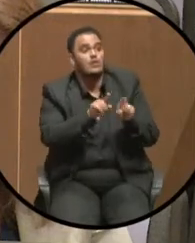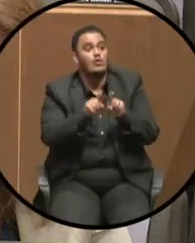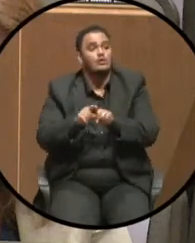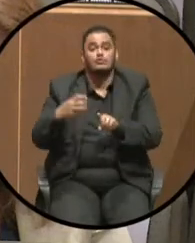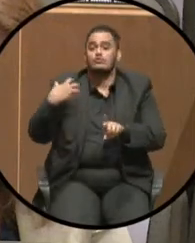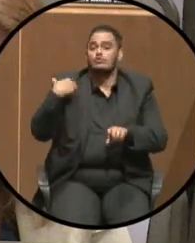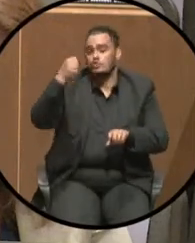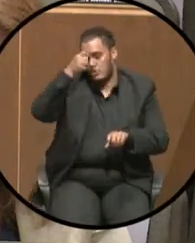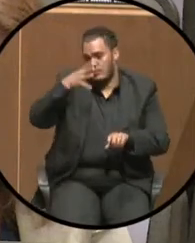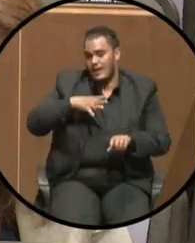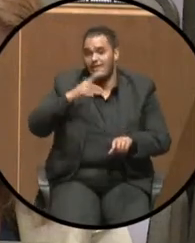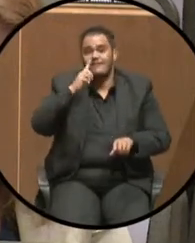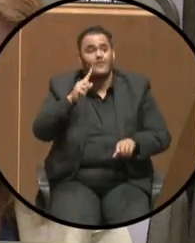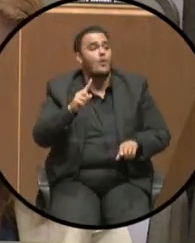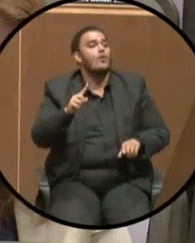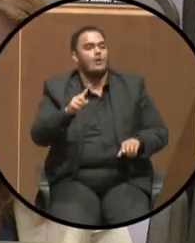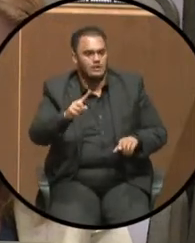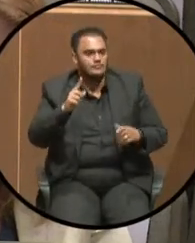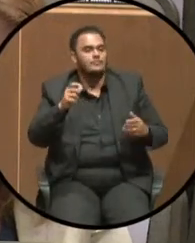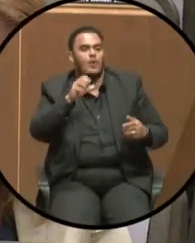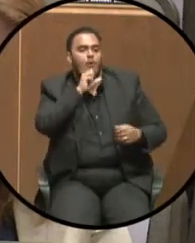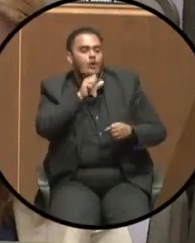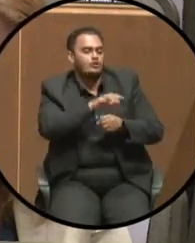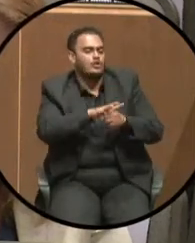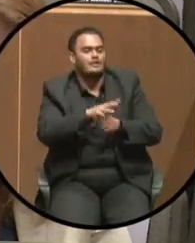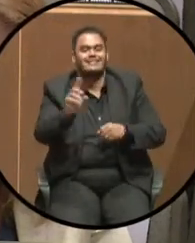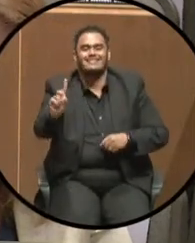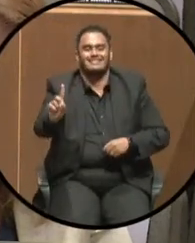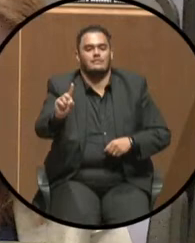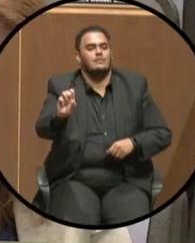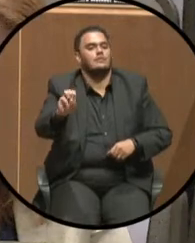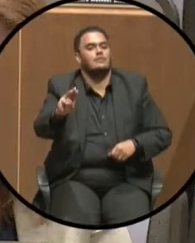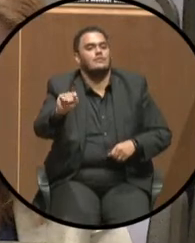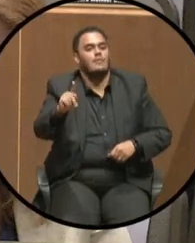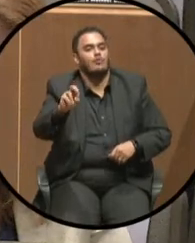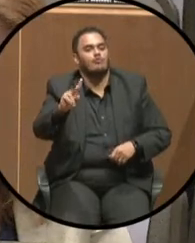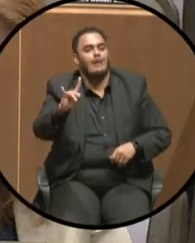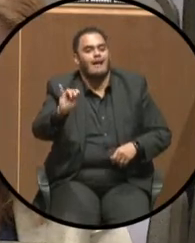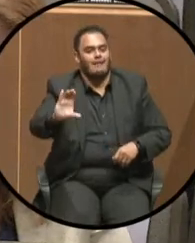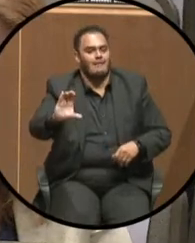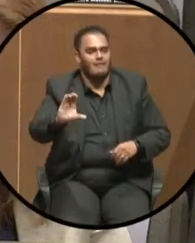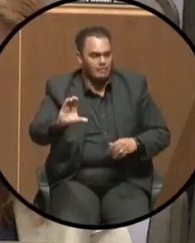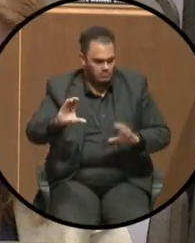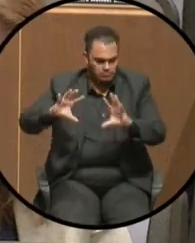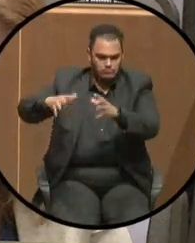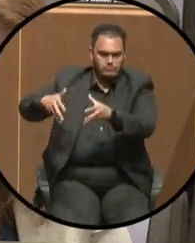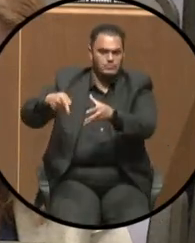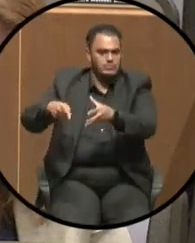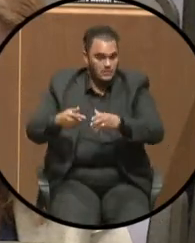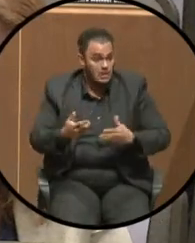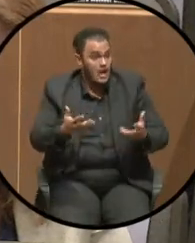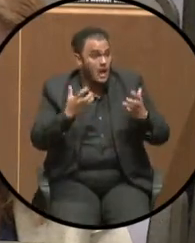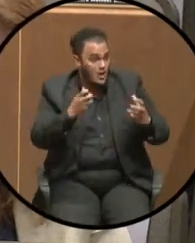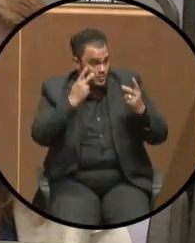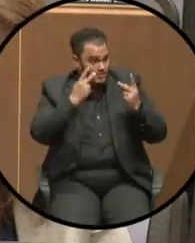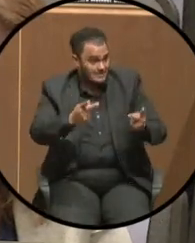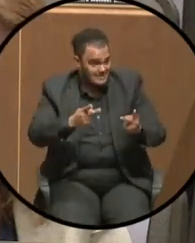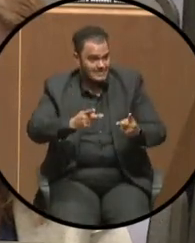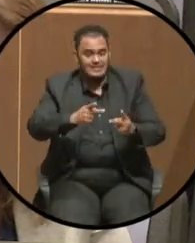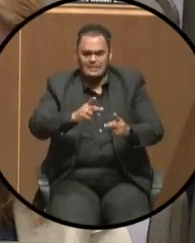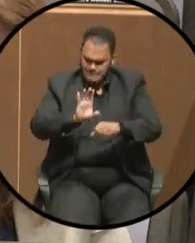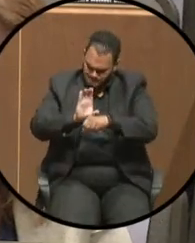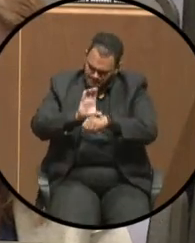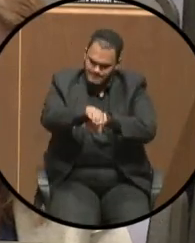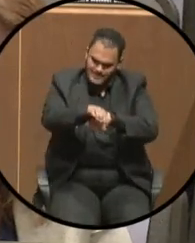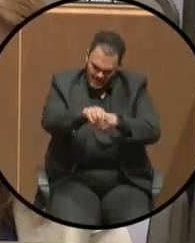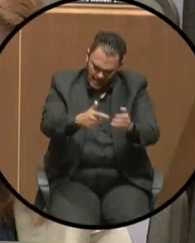of the Orange County Democratic Party. And it is my pleasure to be here today I actually would like to see a mandatory mask mandate, but